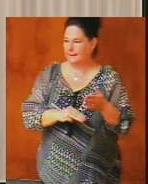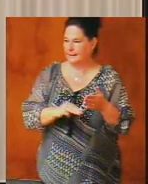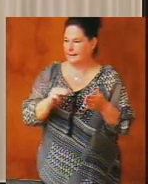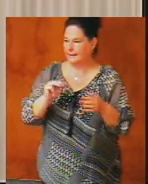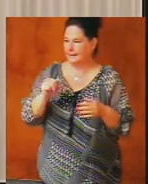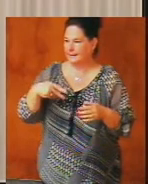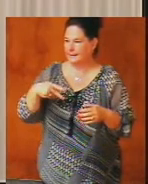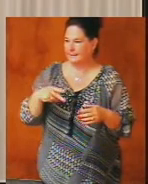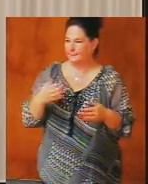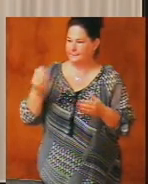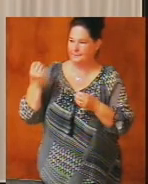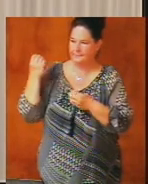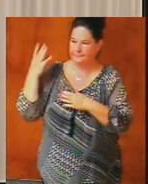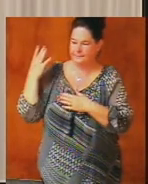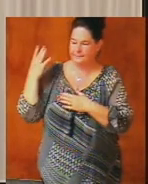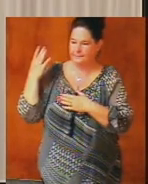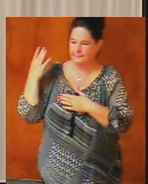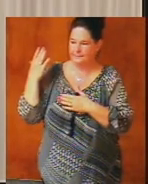that's before you,